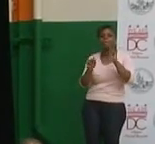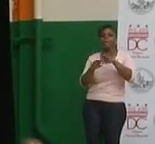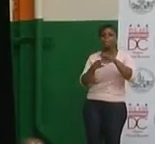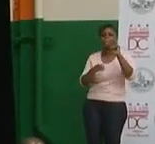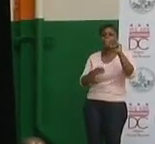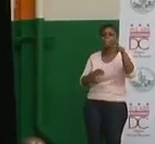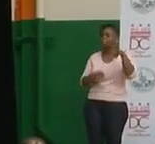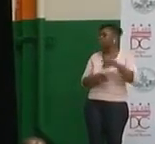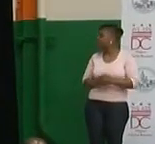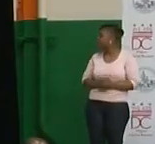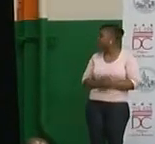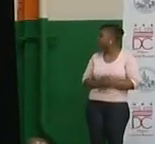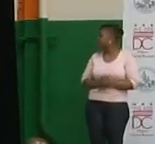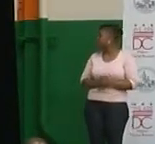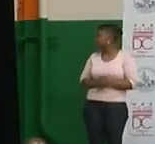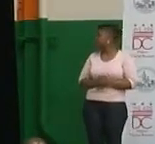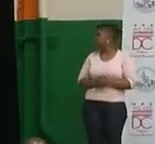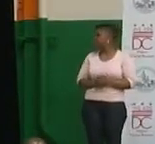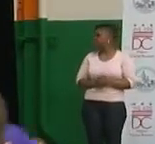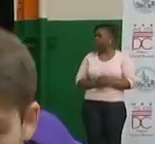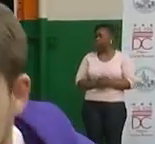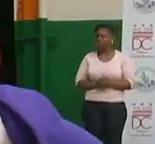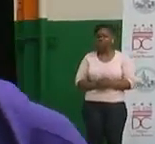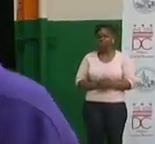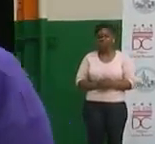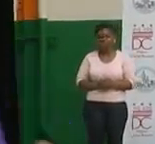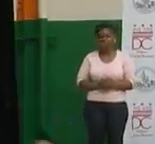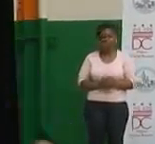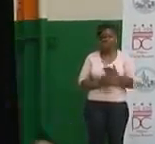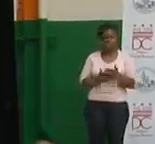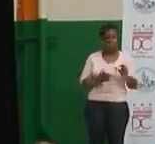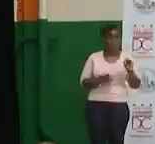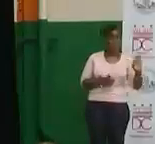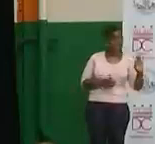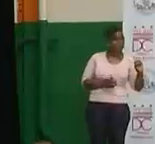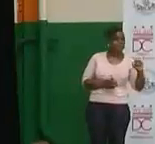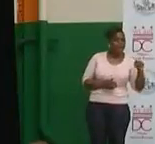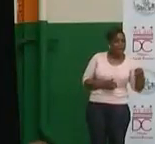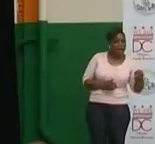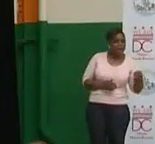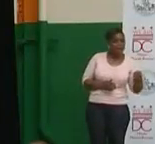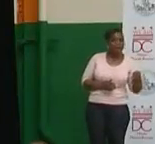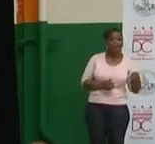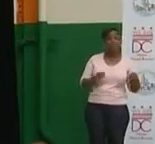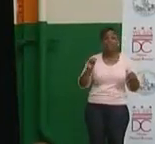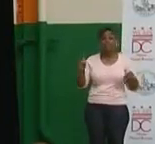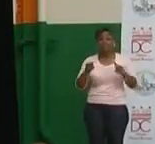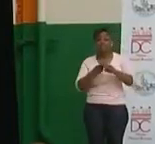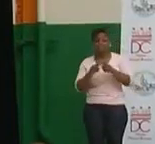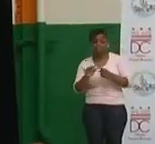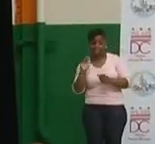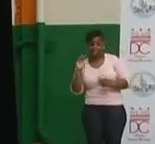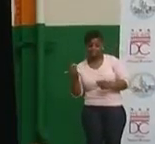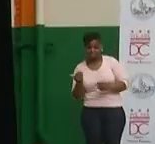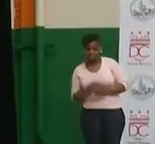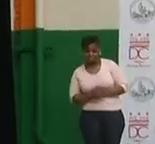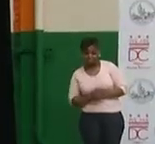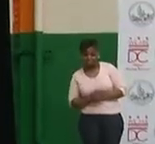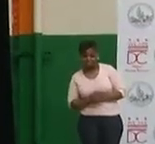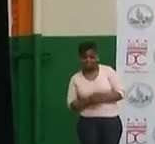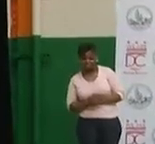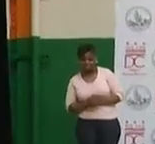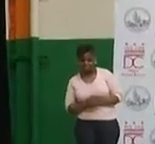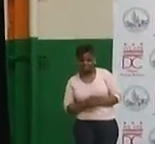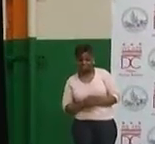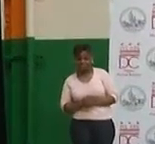I even see some off the map entries, maybe some Maryland friends. Thank you and welcome to the great city of Washington, D.C.